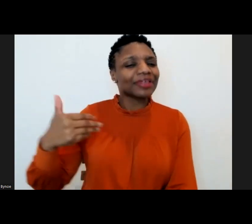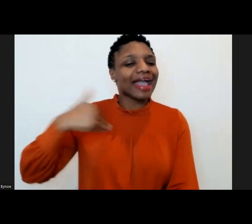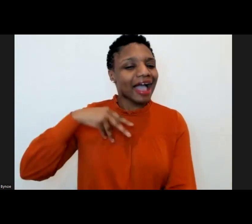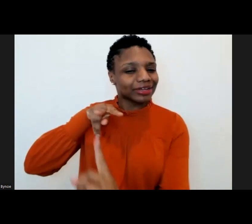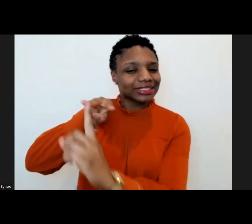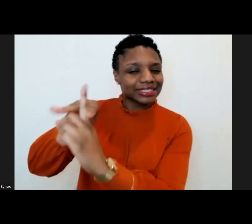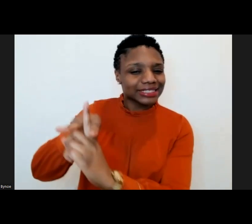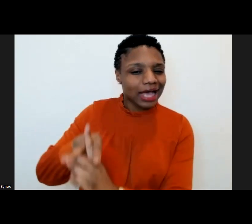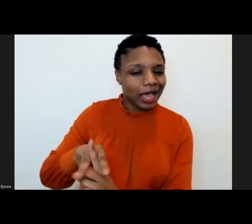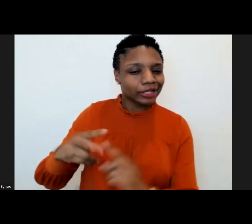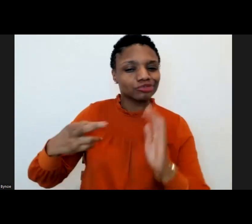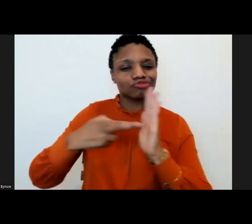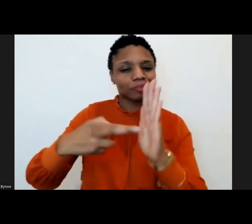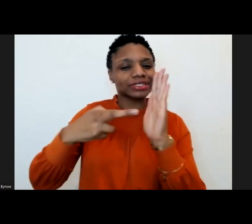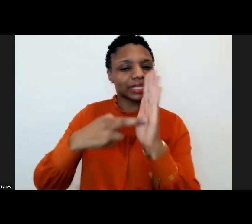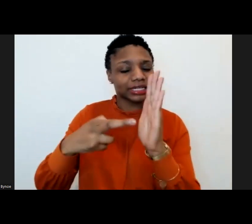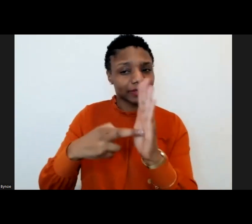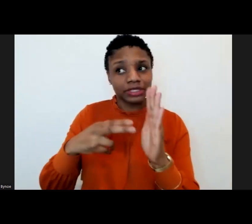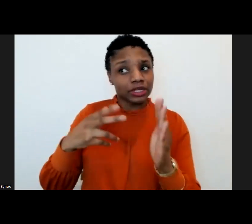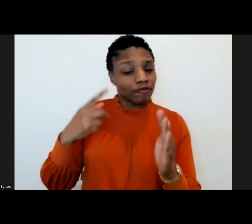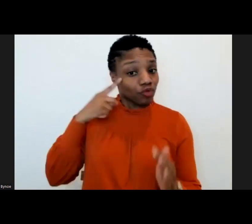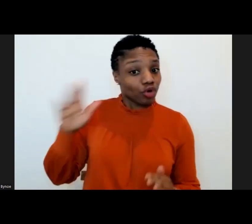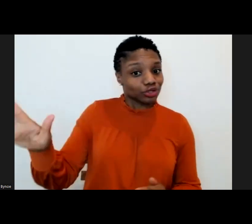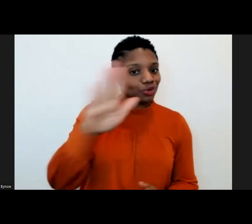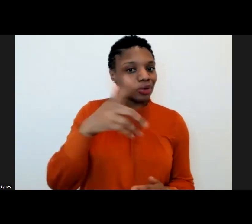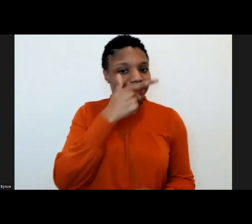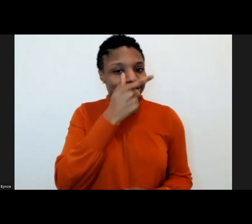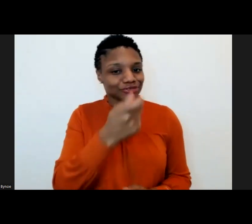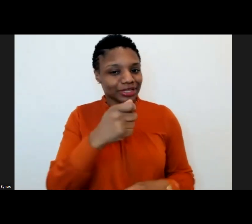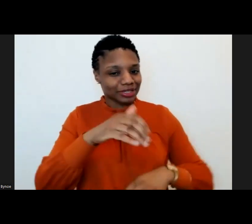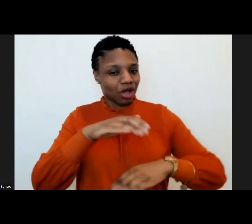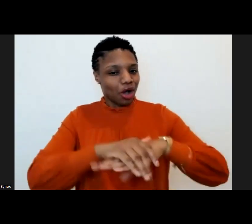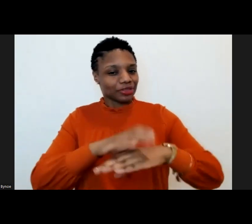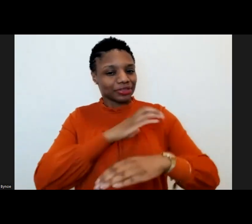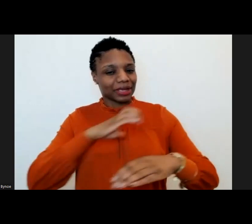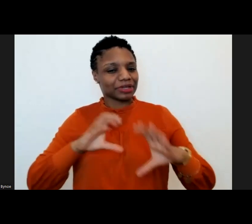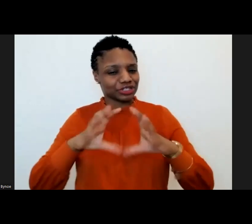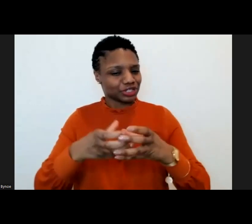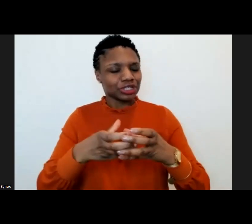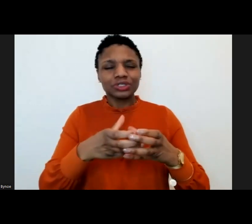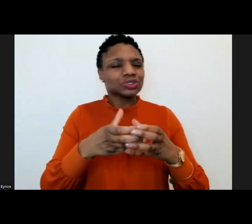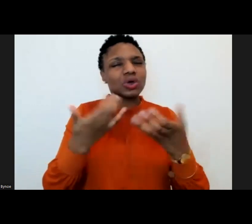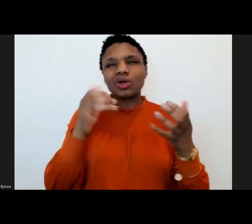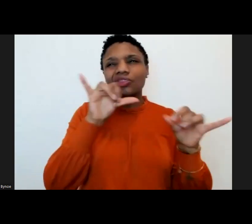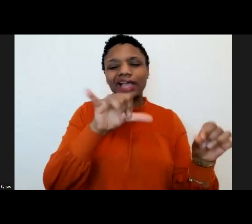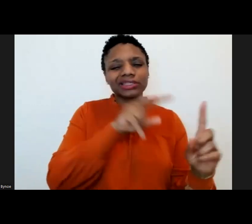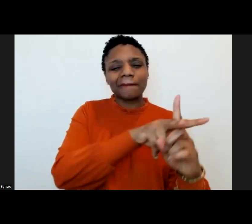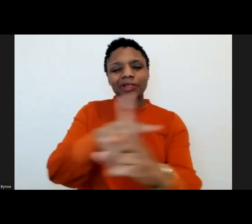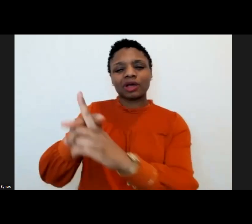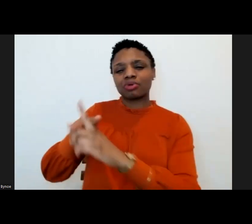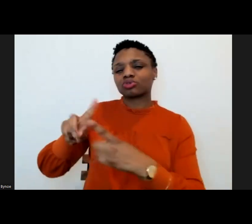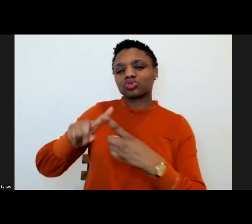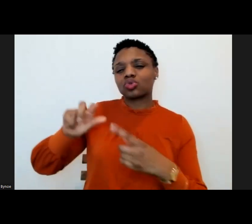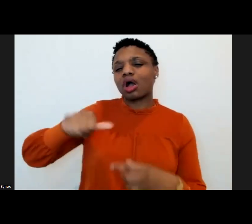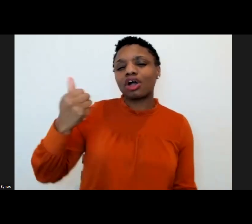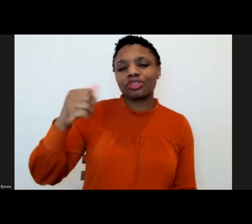who is trying to represent your interests on this commission. So I think the same thing applies to a lot of the environmental justice concerns and